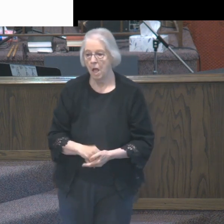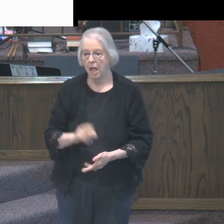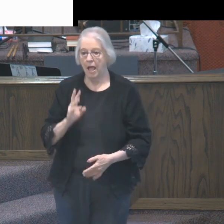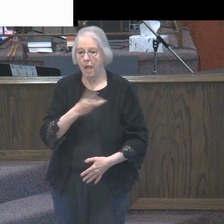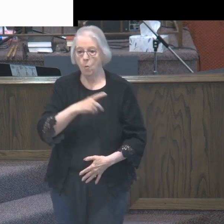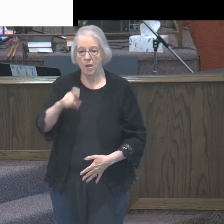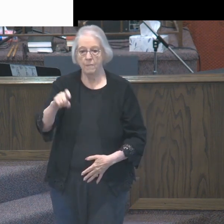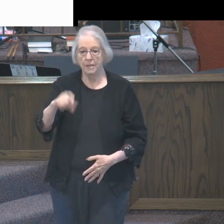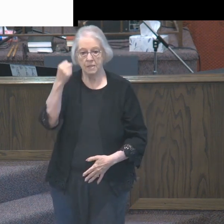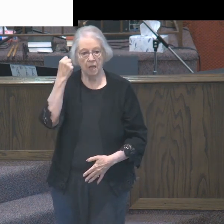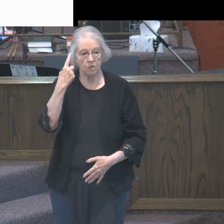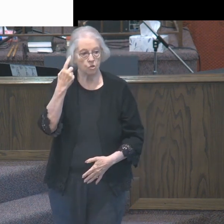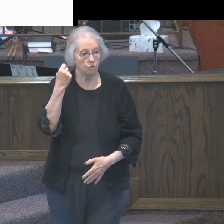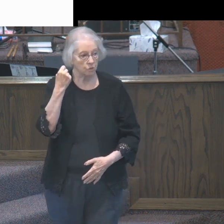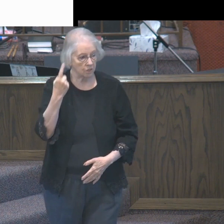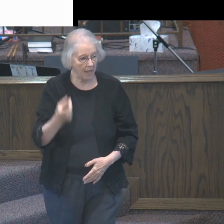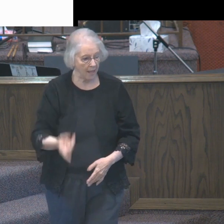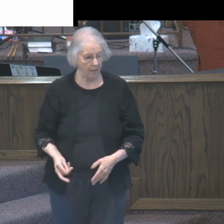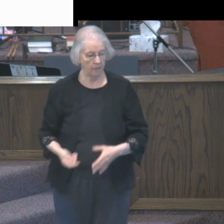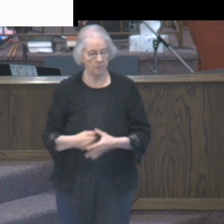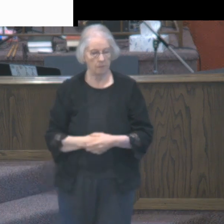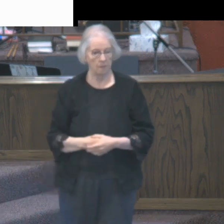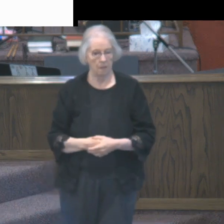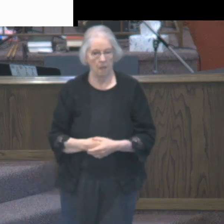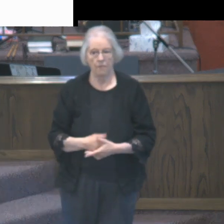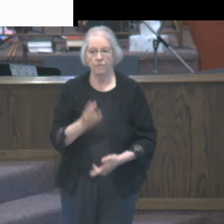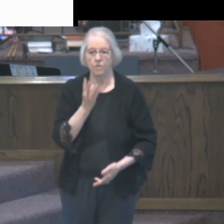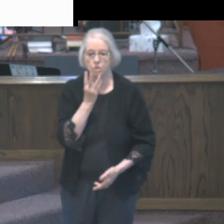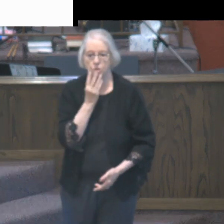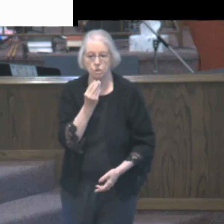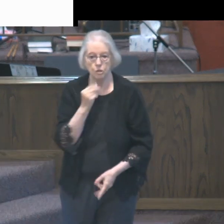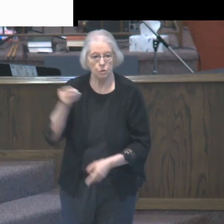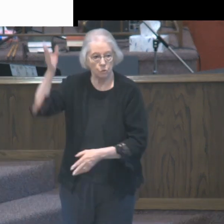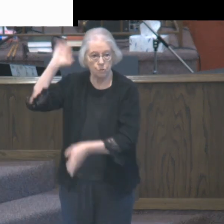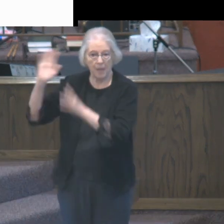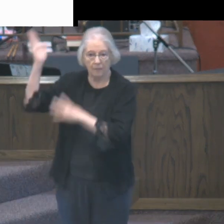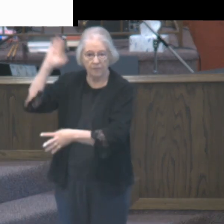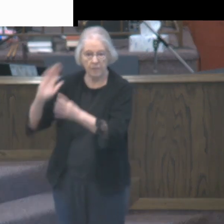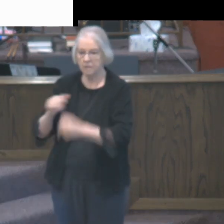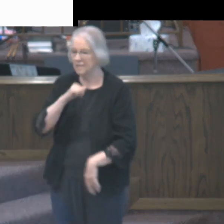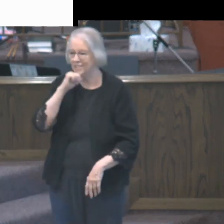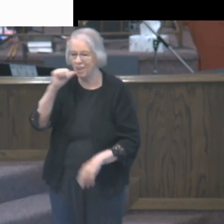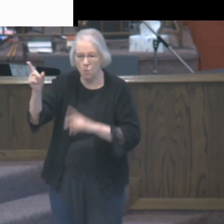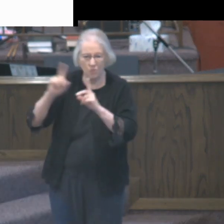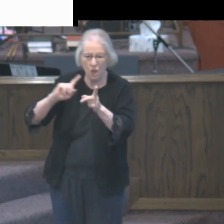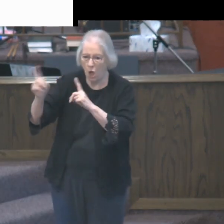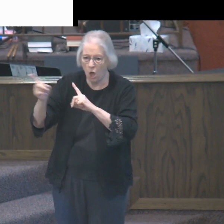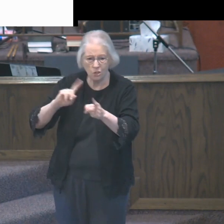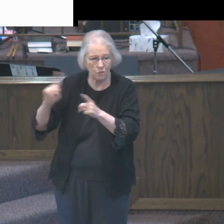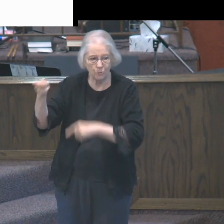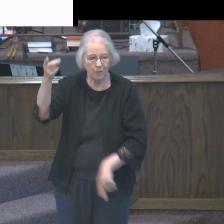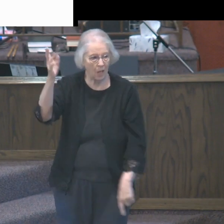to do that. We do this, that's how we are taught to pray. Pray to God as if He's your Father. But see, in the